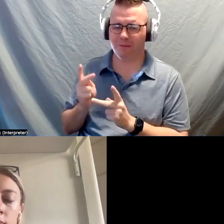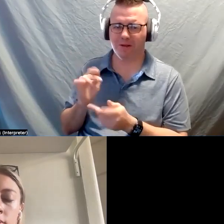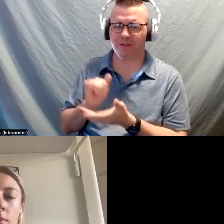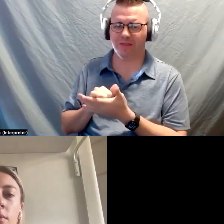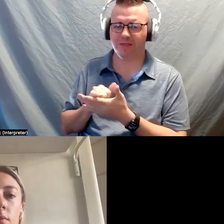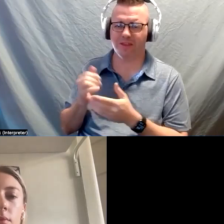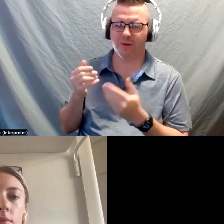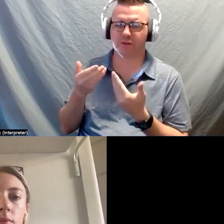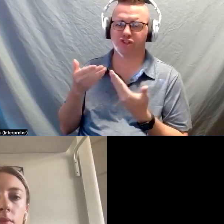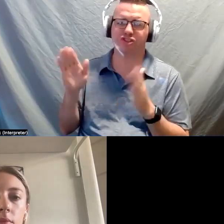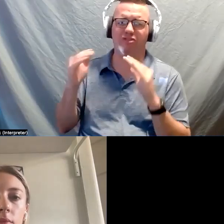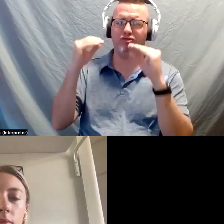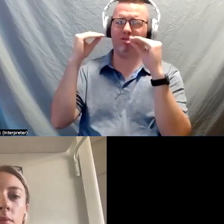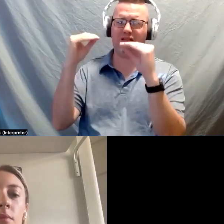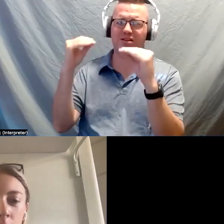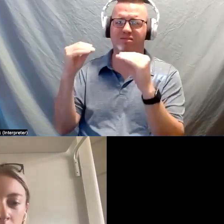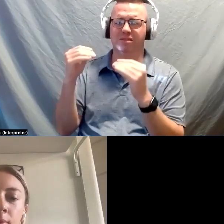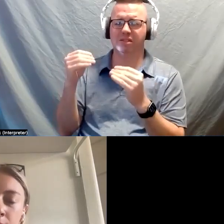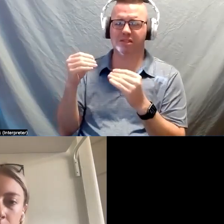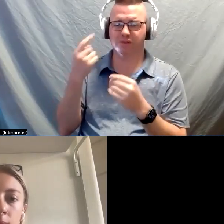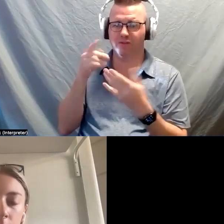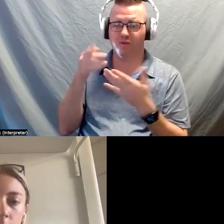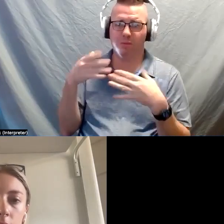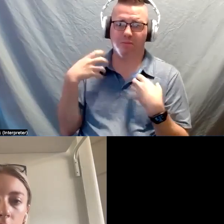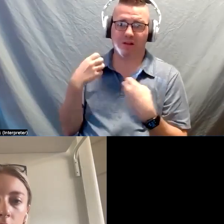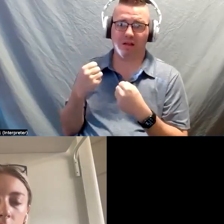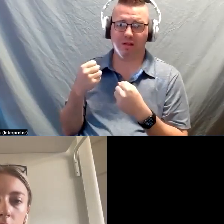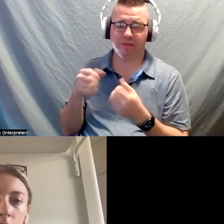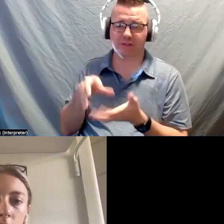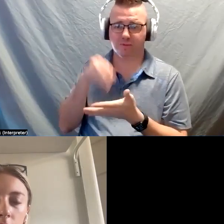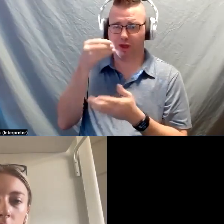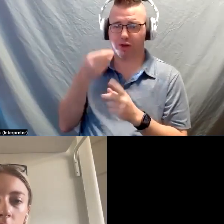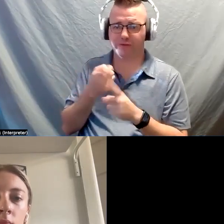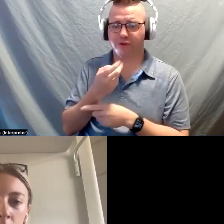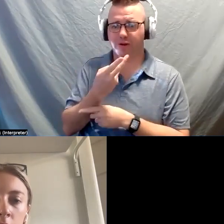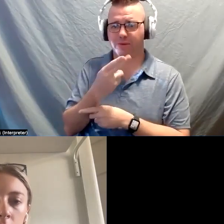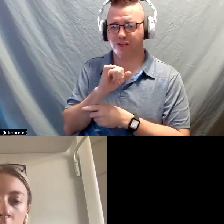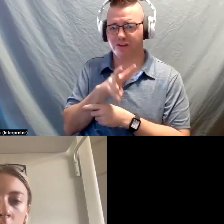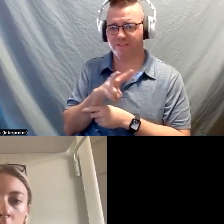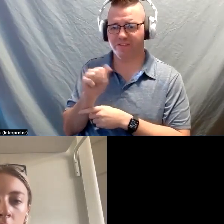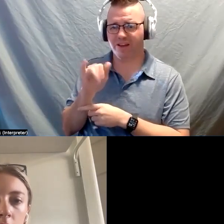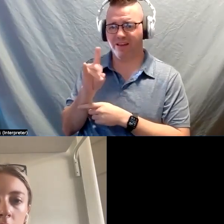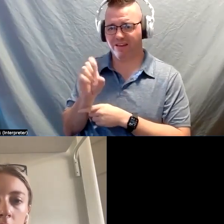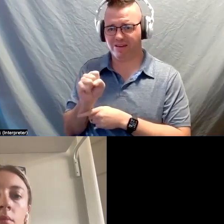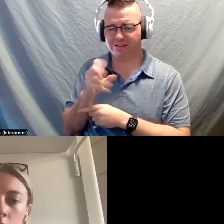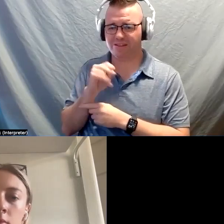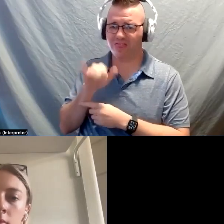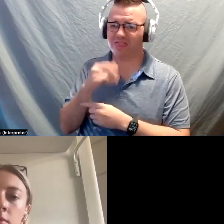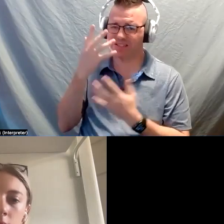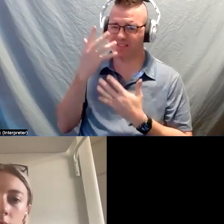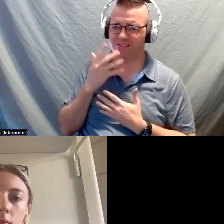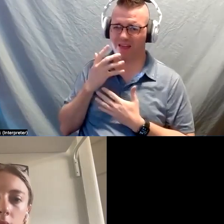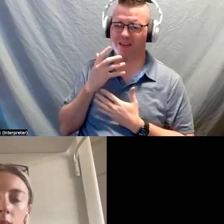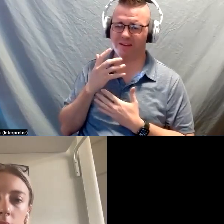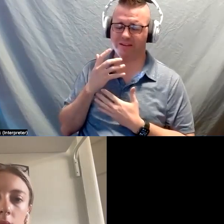for general public health to be learned retrospectively from HIV/AIDS. And I think that's tragic,